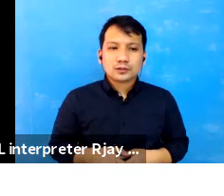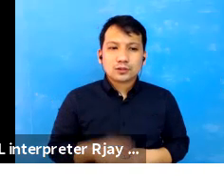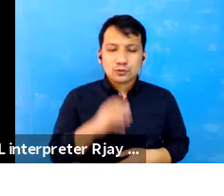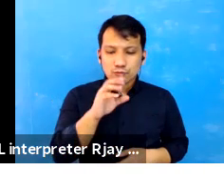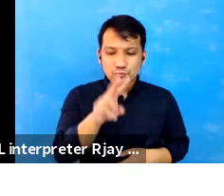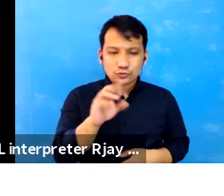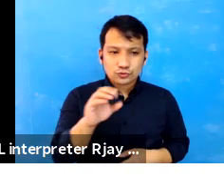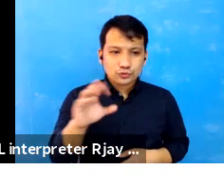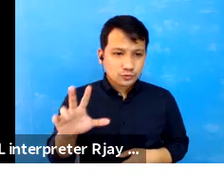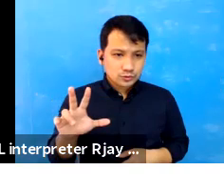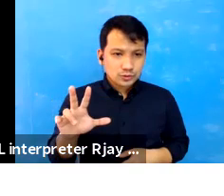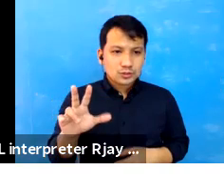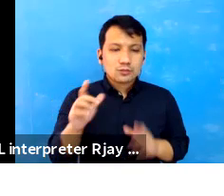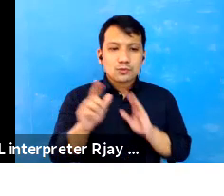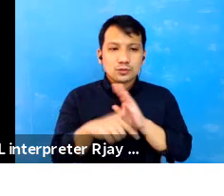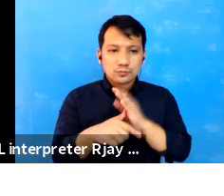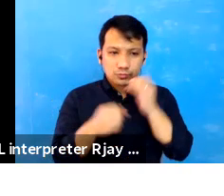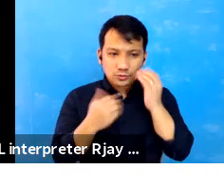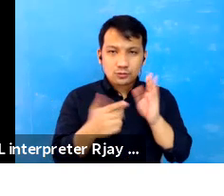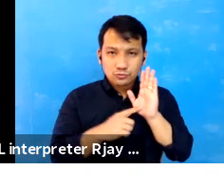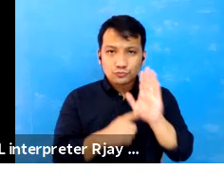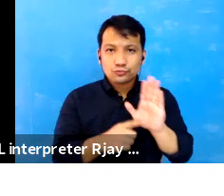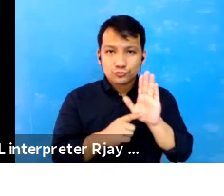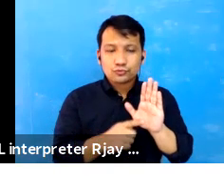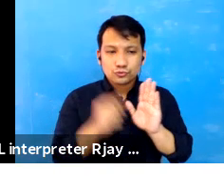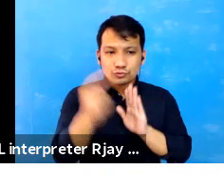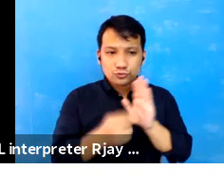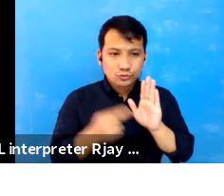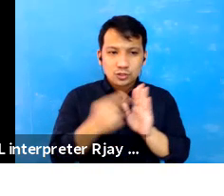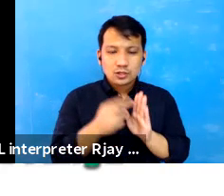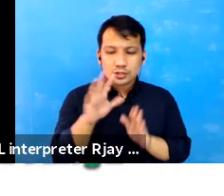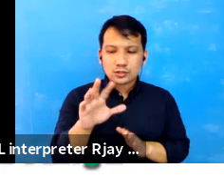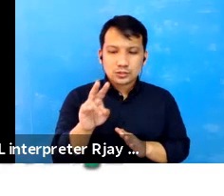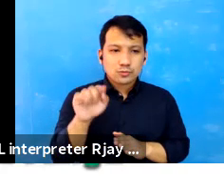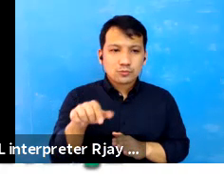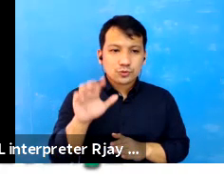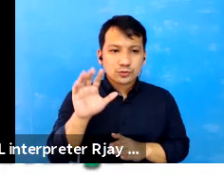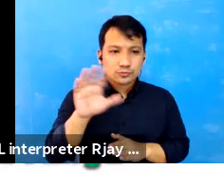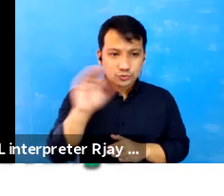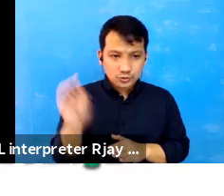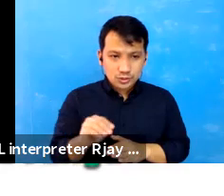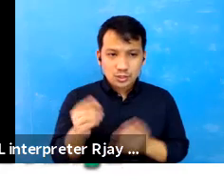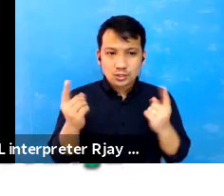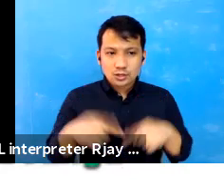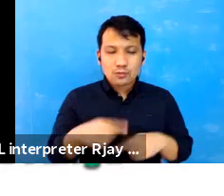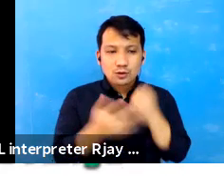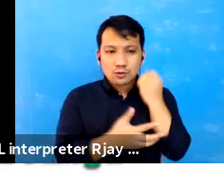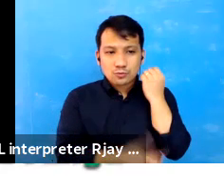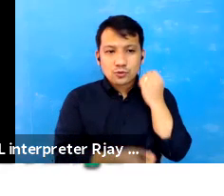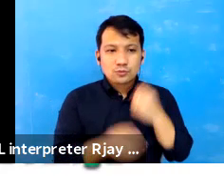2003. And latest record shows a 37% poverty incident rate